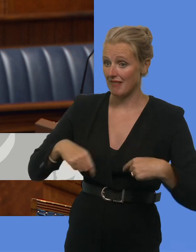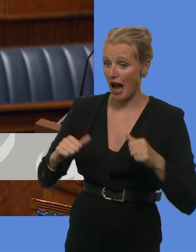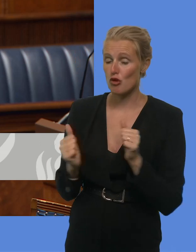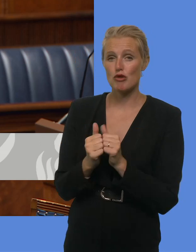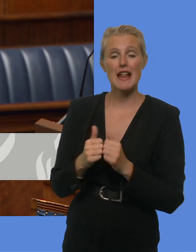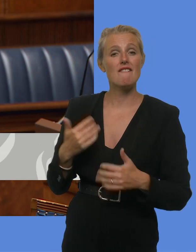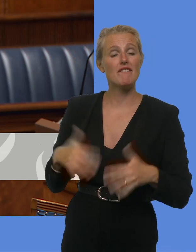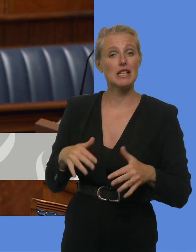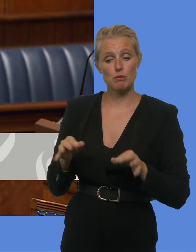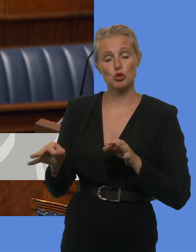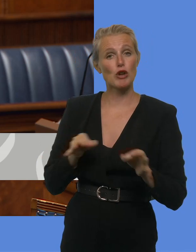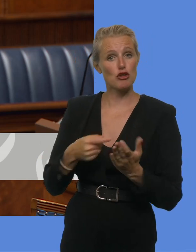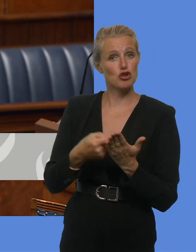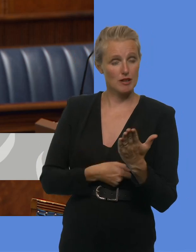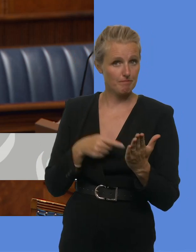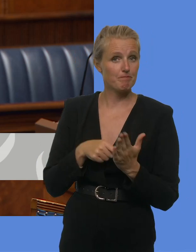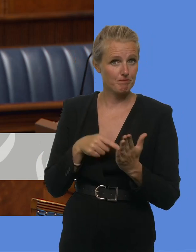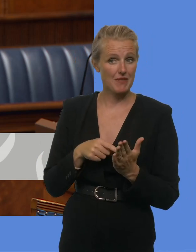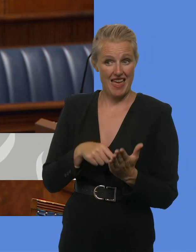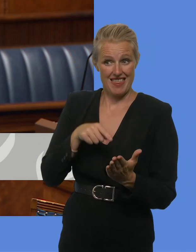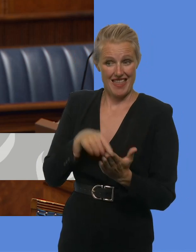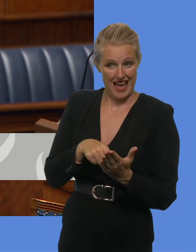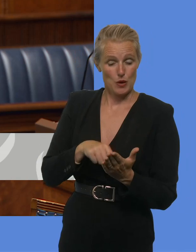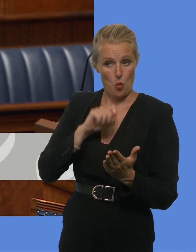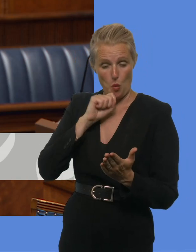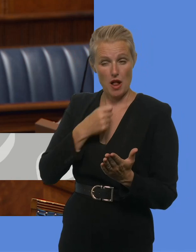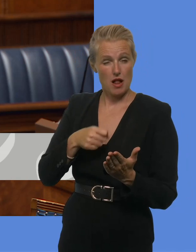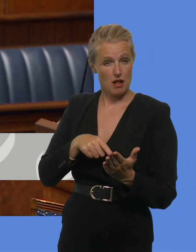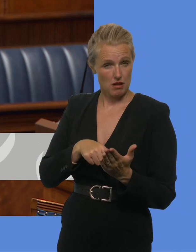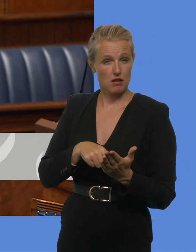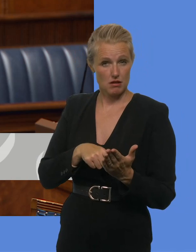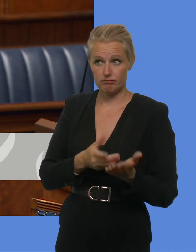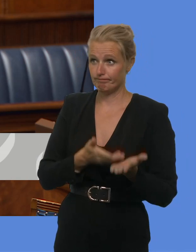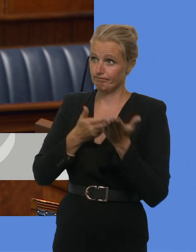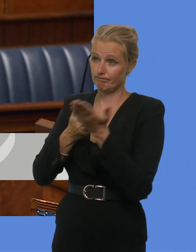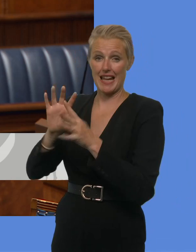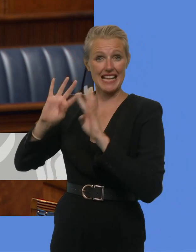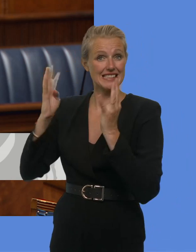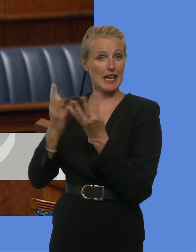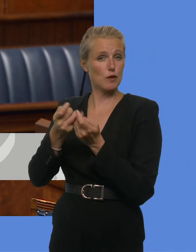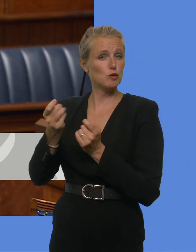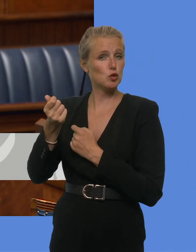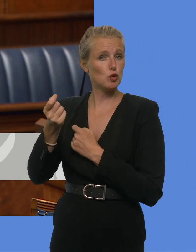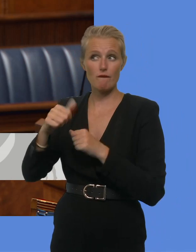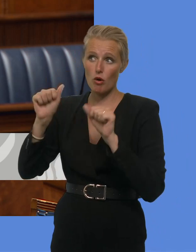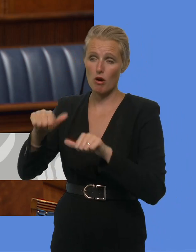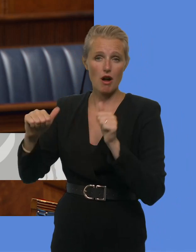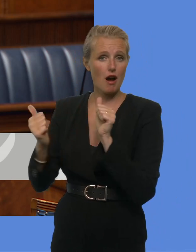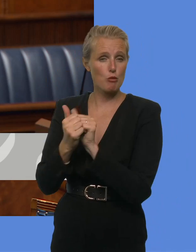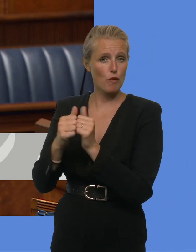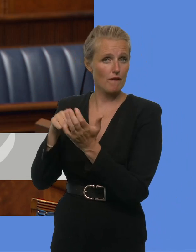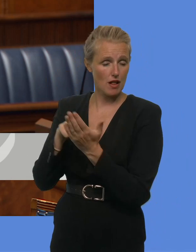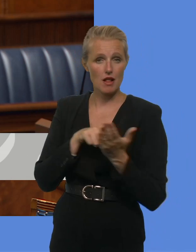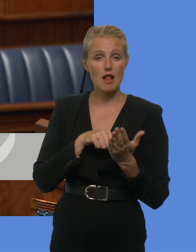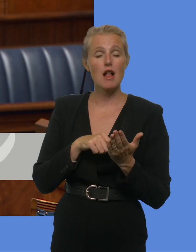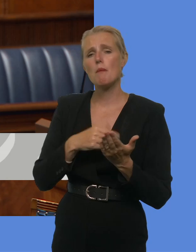victims strategy that will be coming to the executive very shortly for seeking executive agreement. But as part